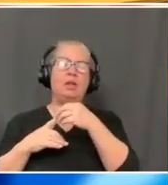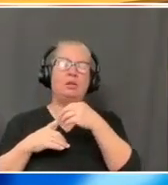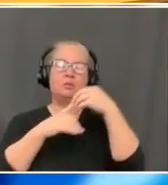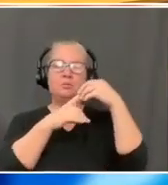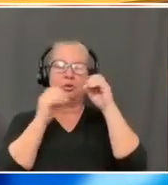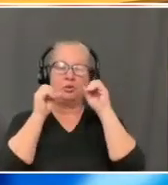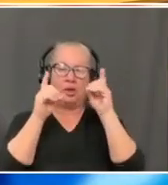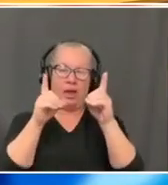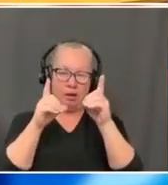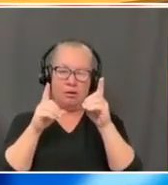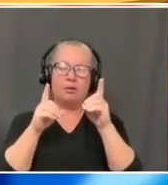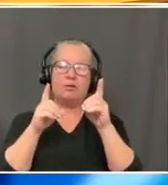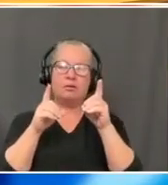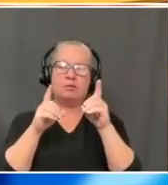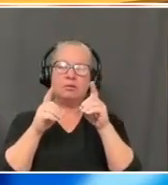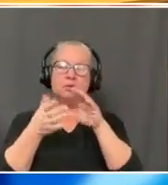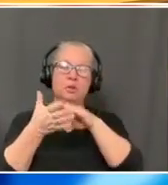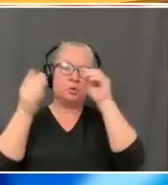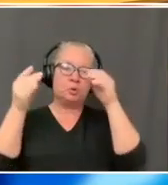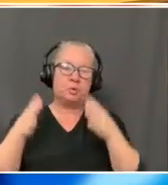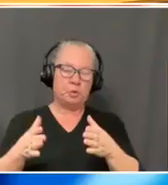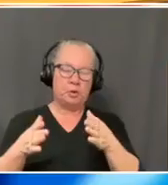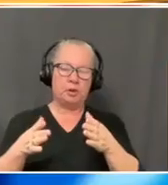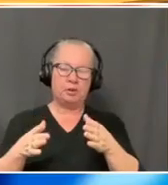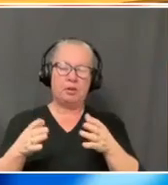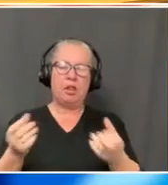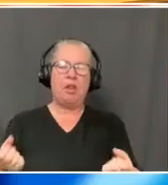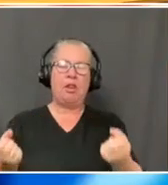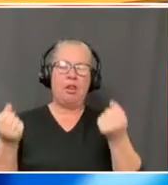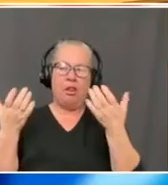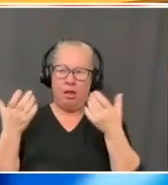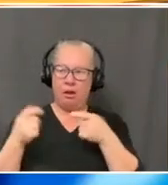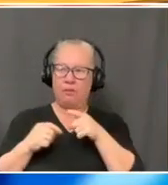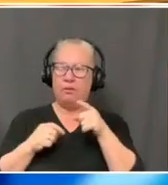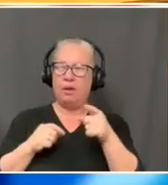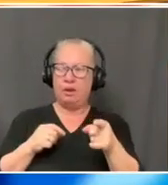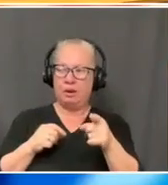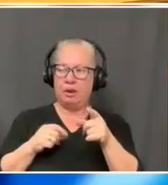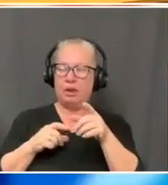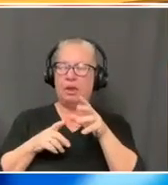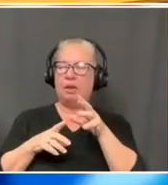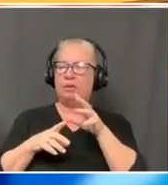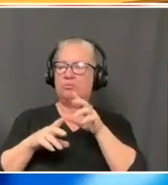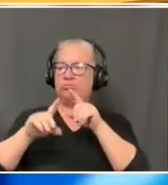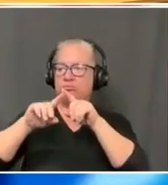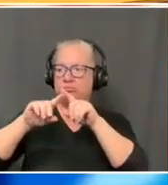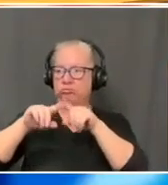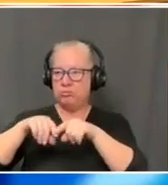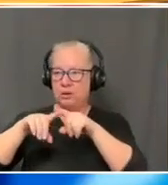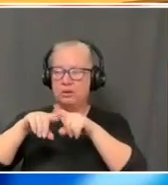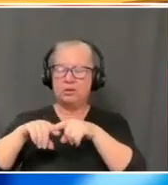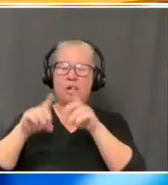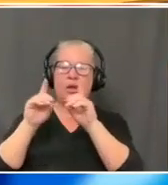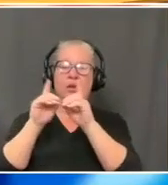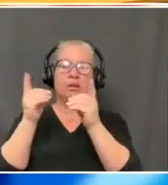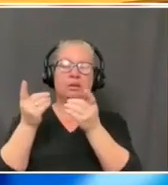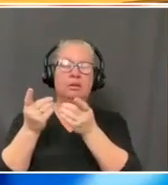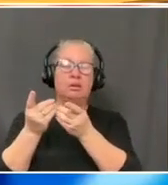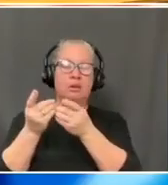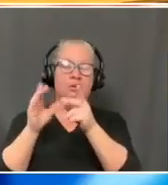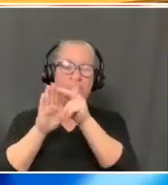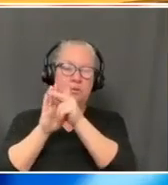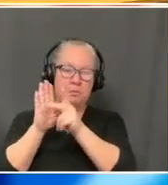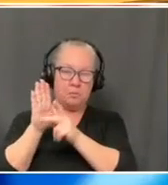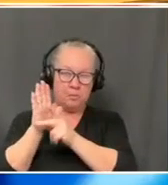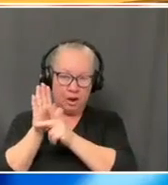happened, but a lot of them are based off of just either district policies or practices, and for example,